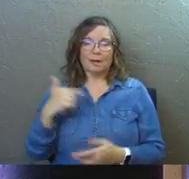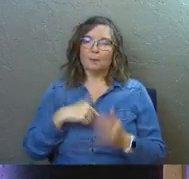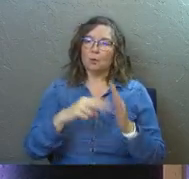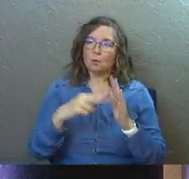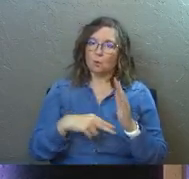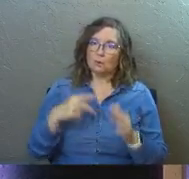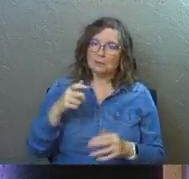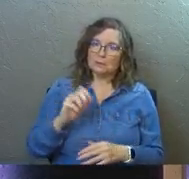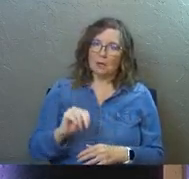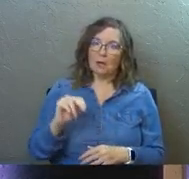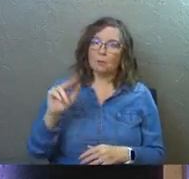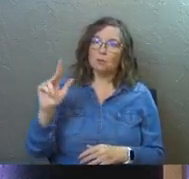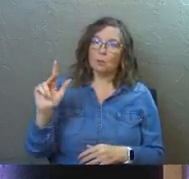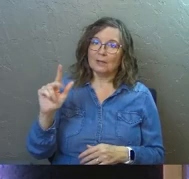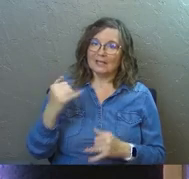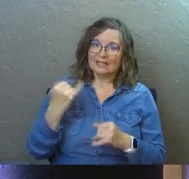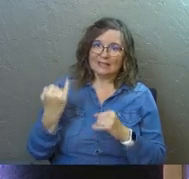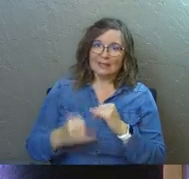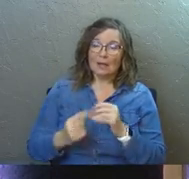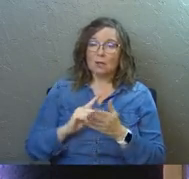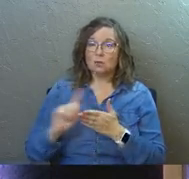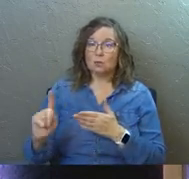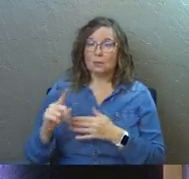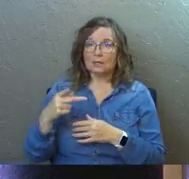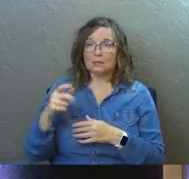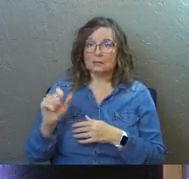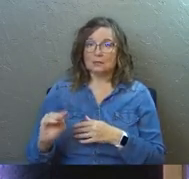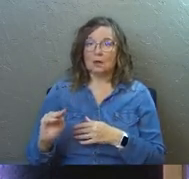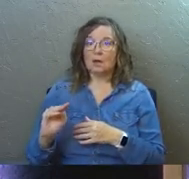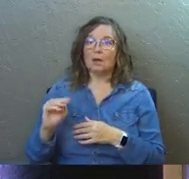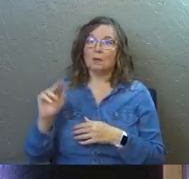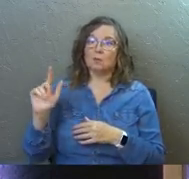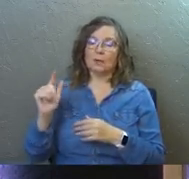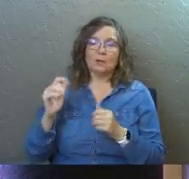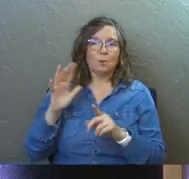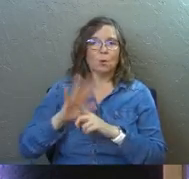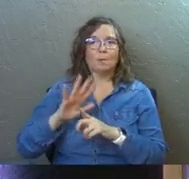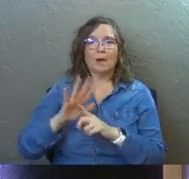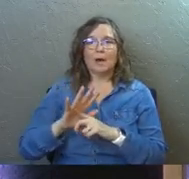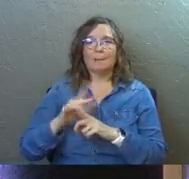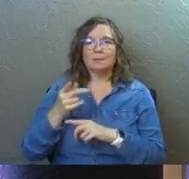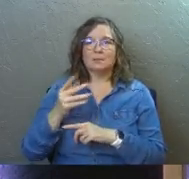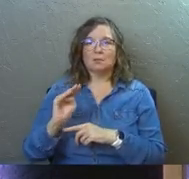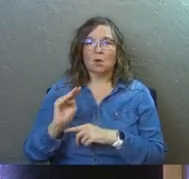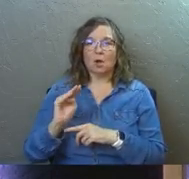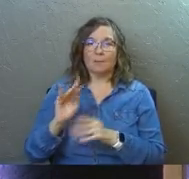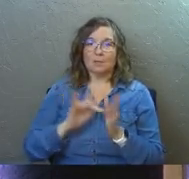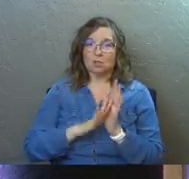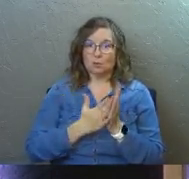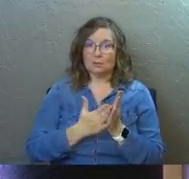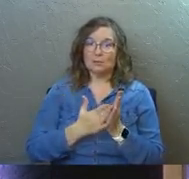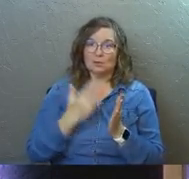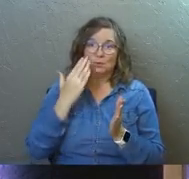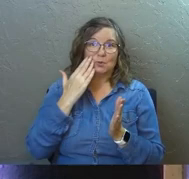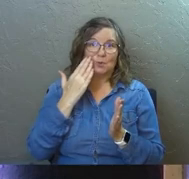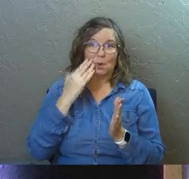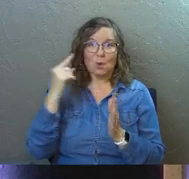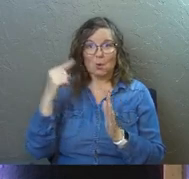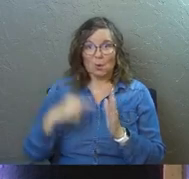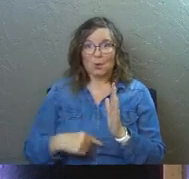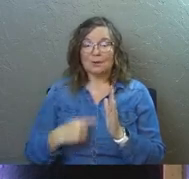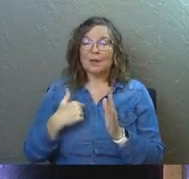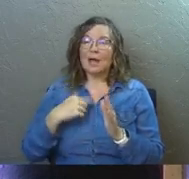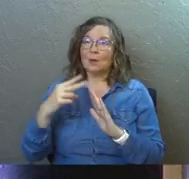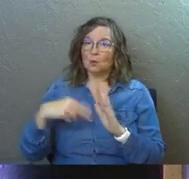going to read Psalm 23 to you. This is our last week in Psalm 23, the most popular psalm in Scripture. You guys all know this